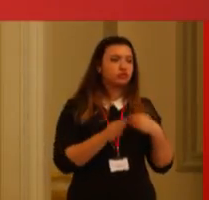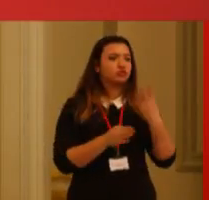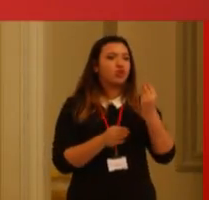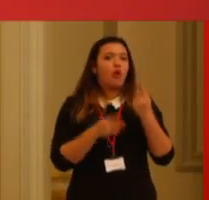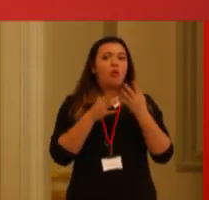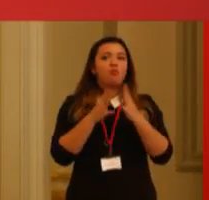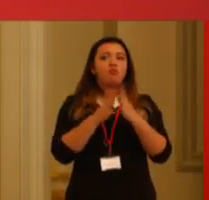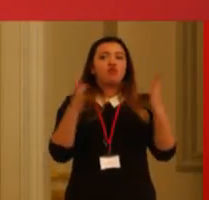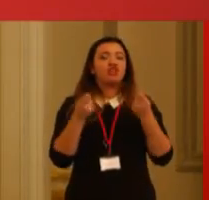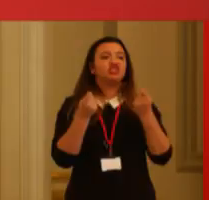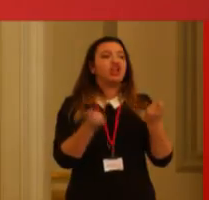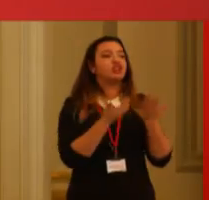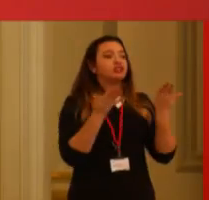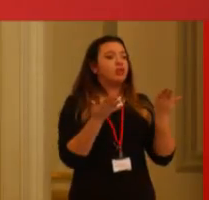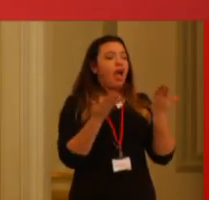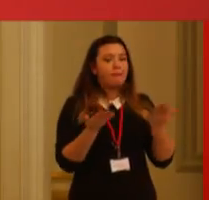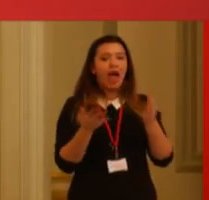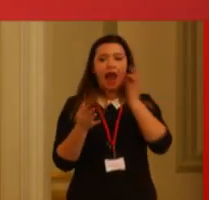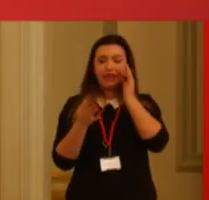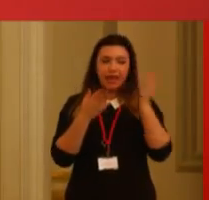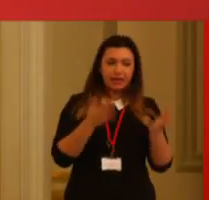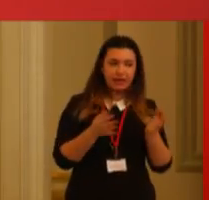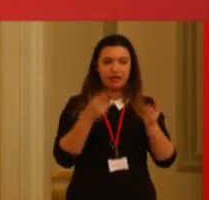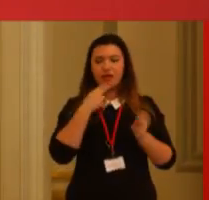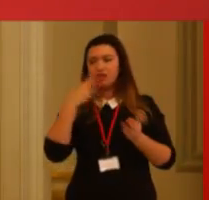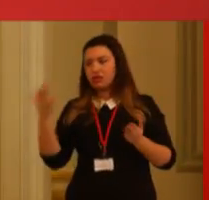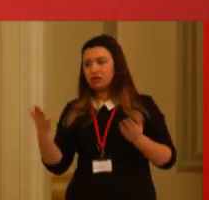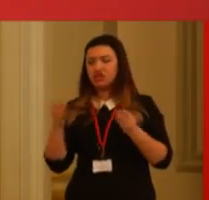a humongous portion who, they may